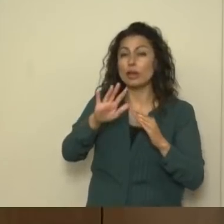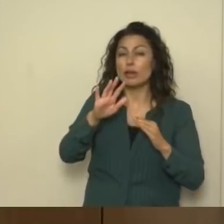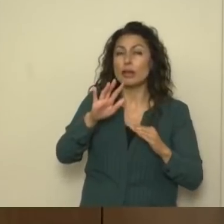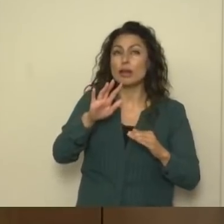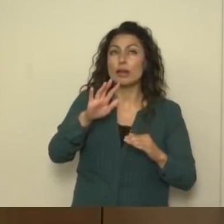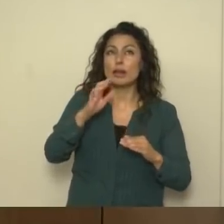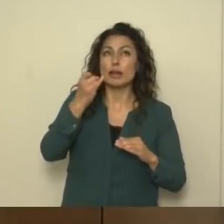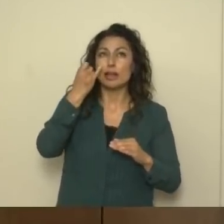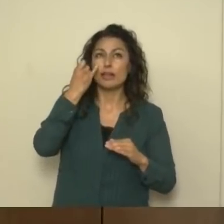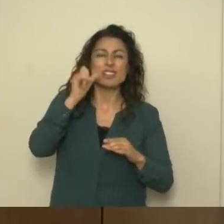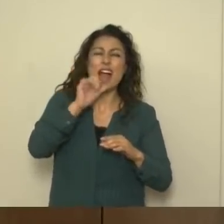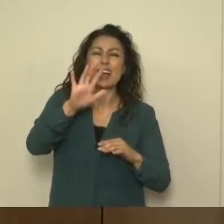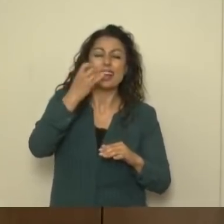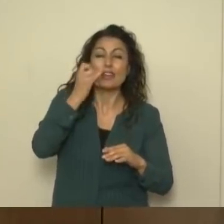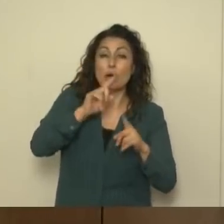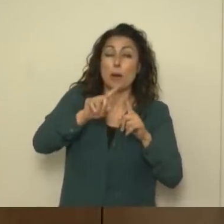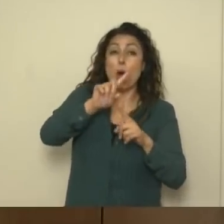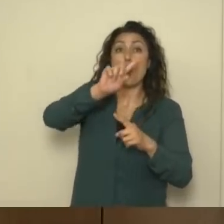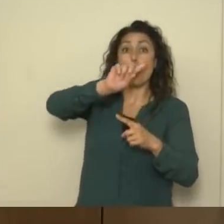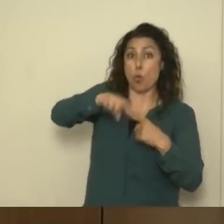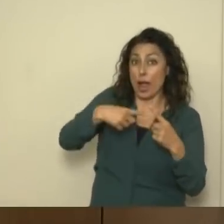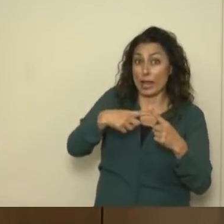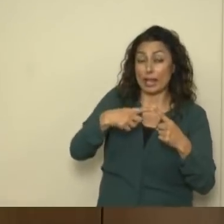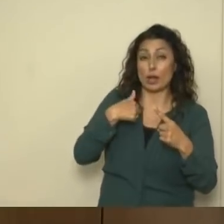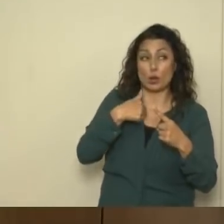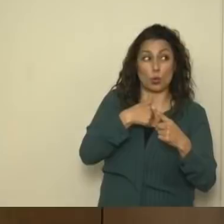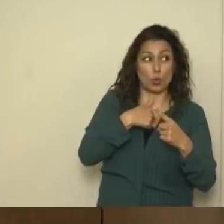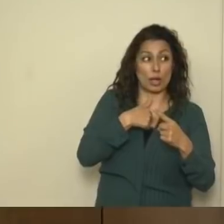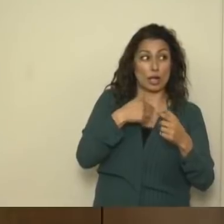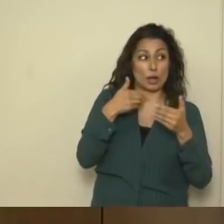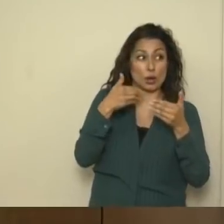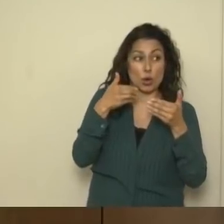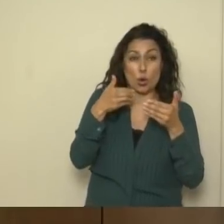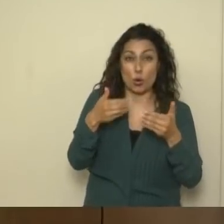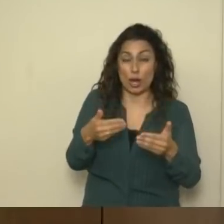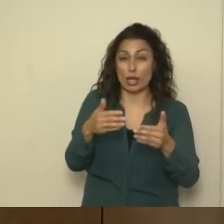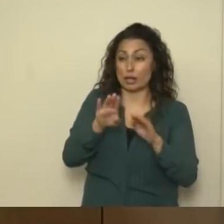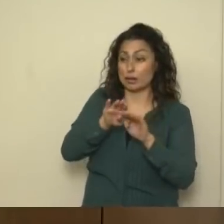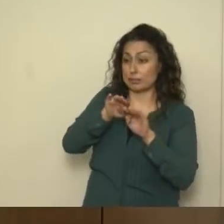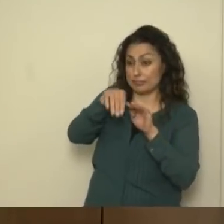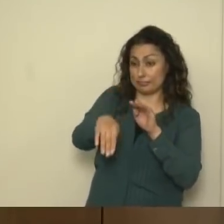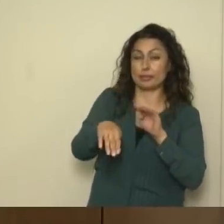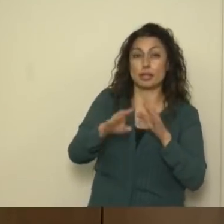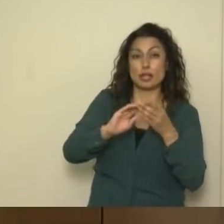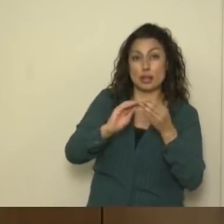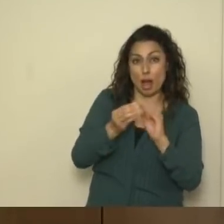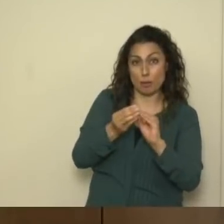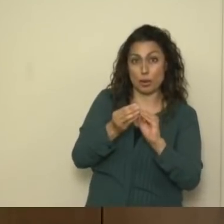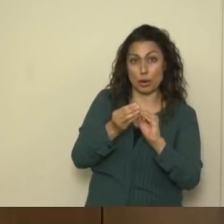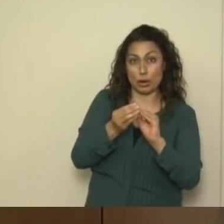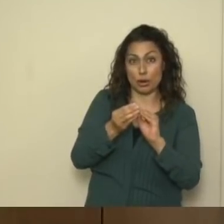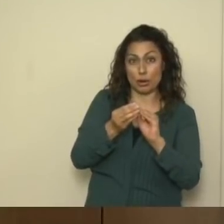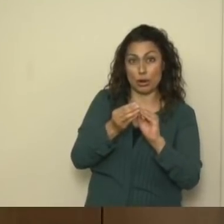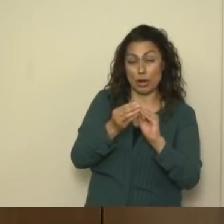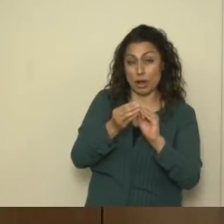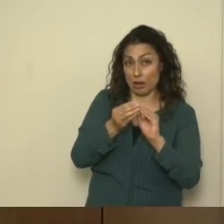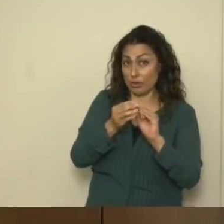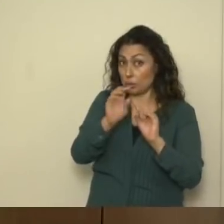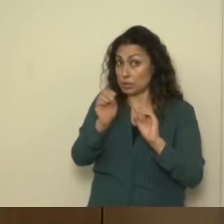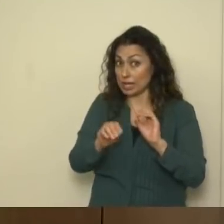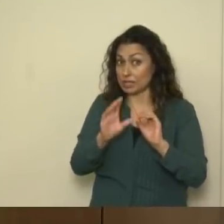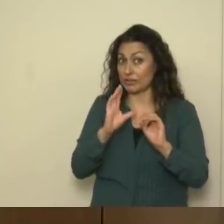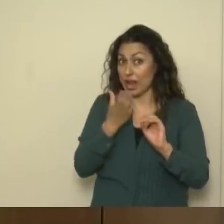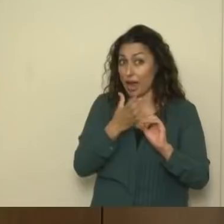if, when we do this, and we lower the number of cases per day, I think